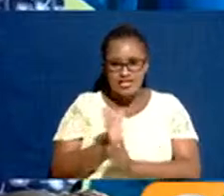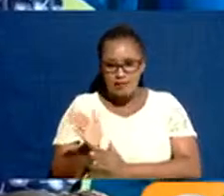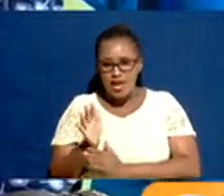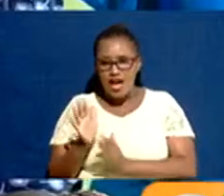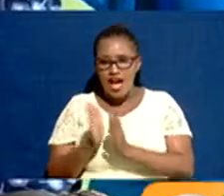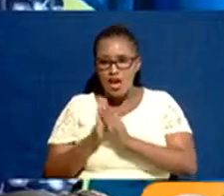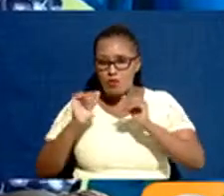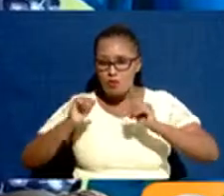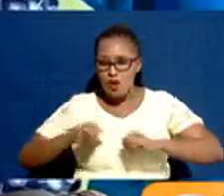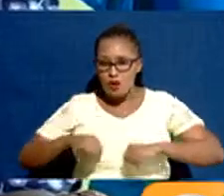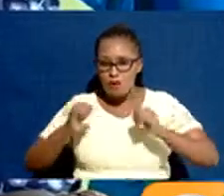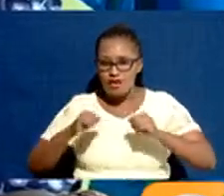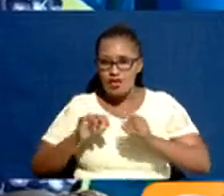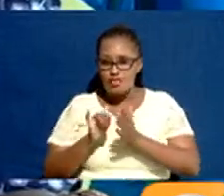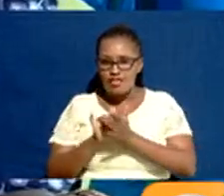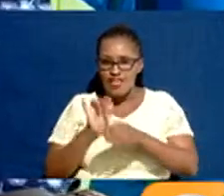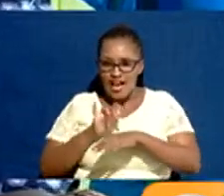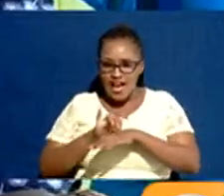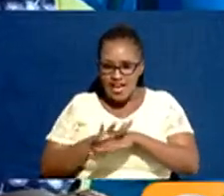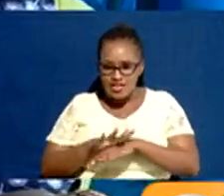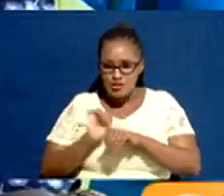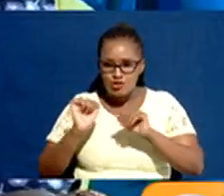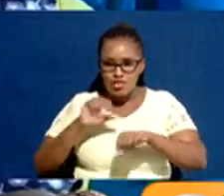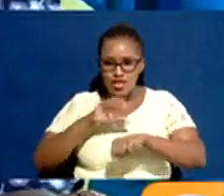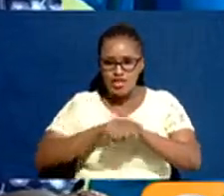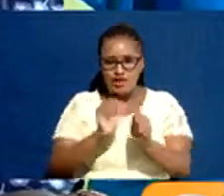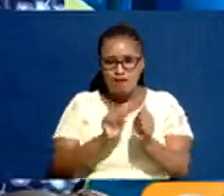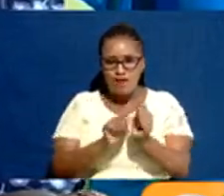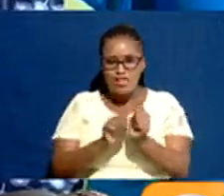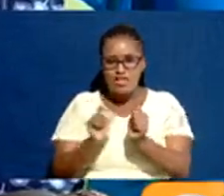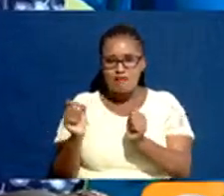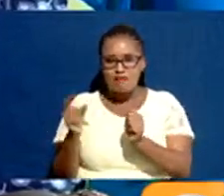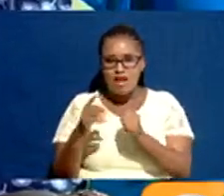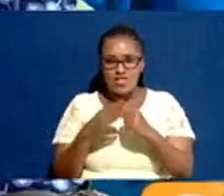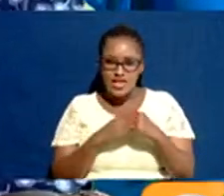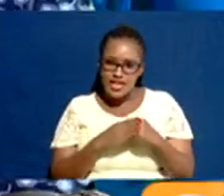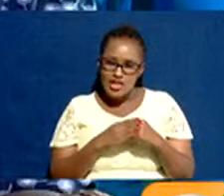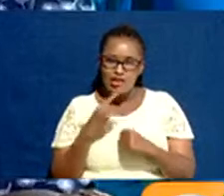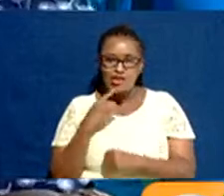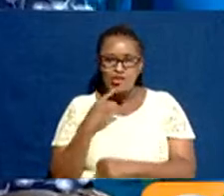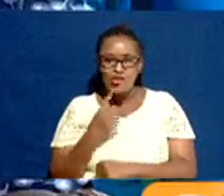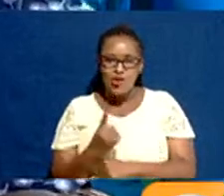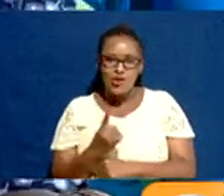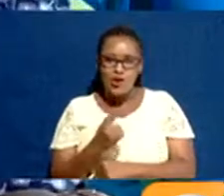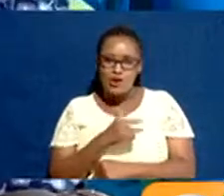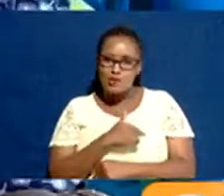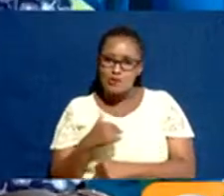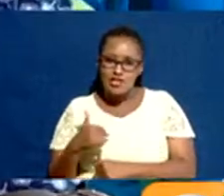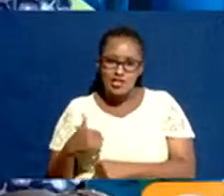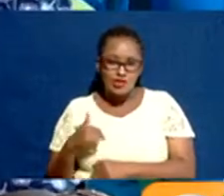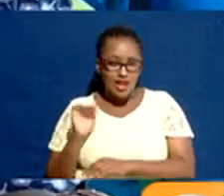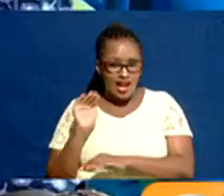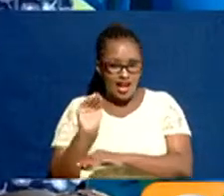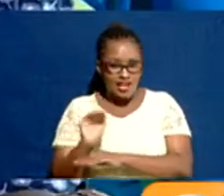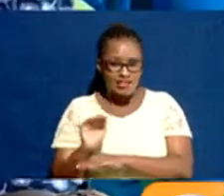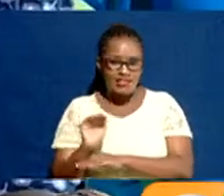have said the earliest they can give us maize is September. So what we are saying is that we